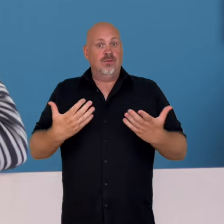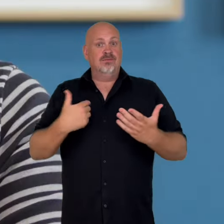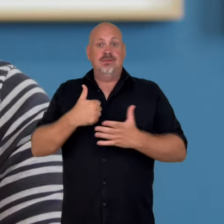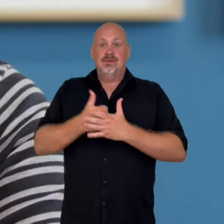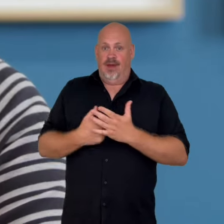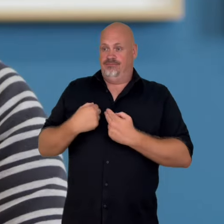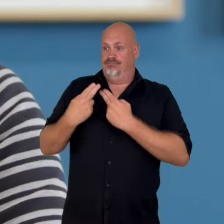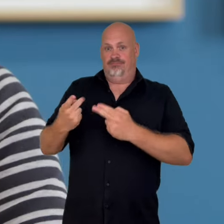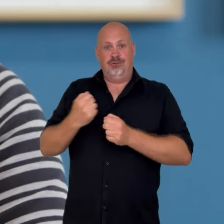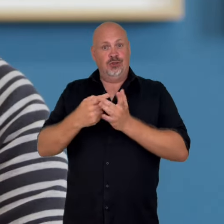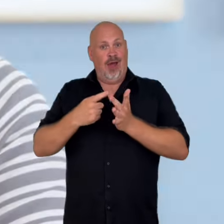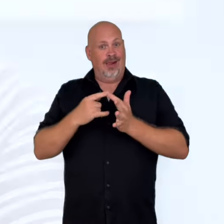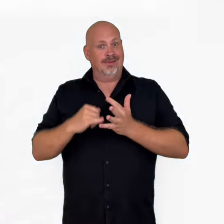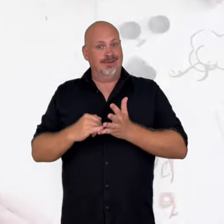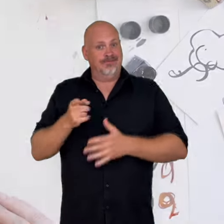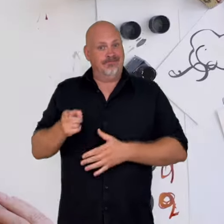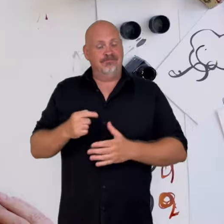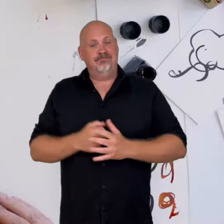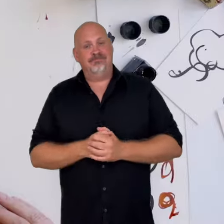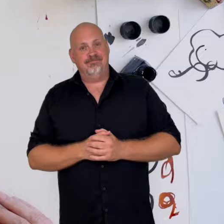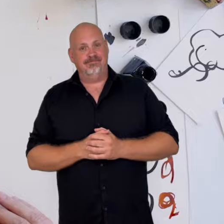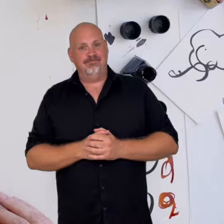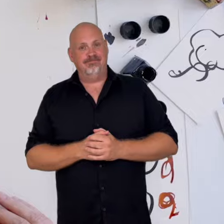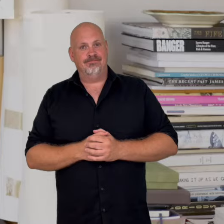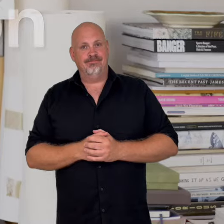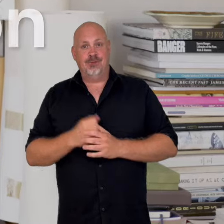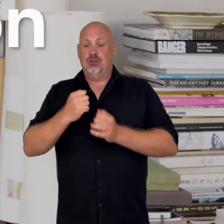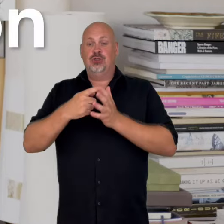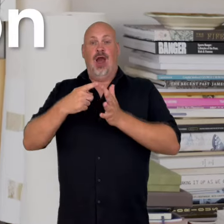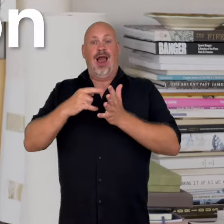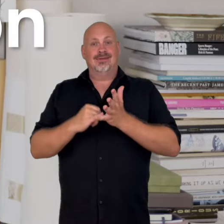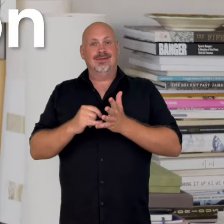started. Over to you, Giles.